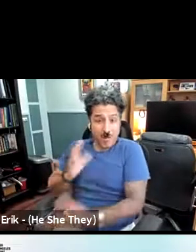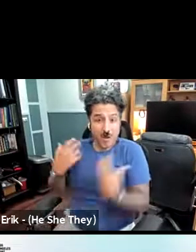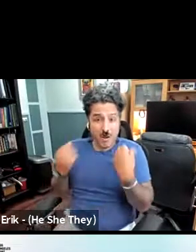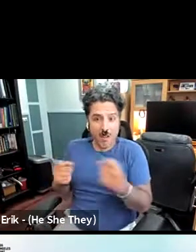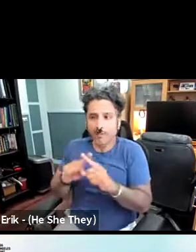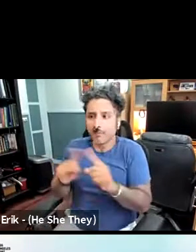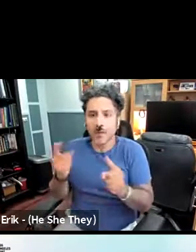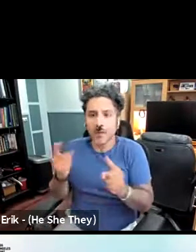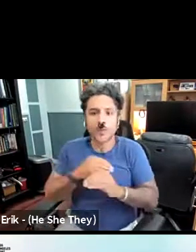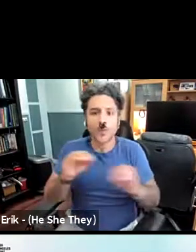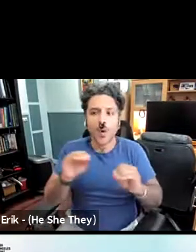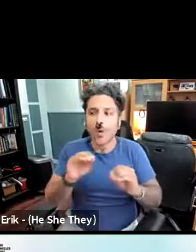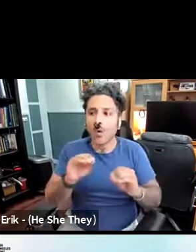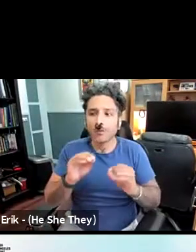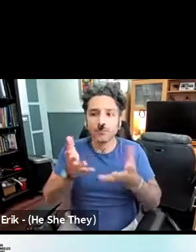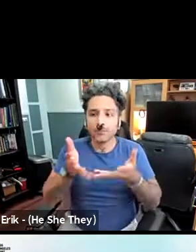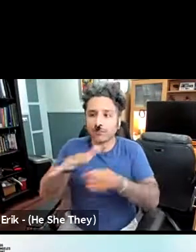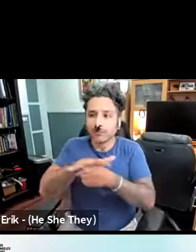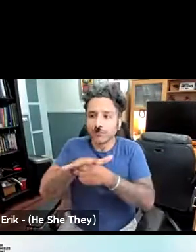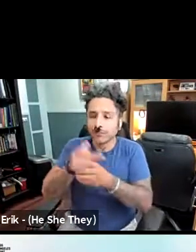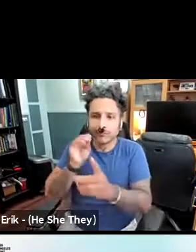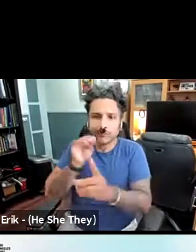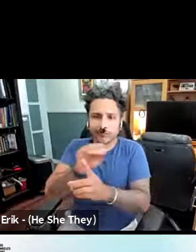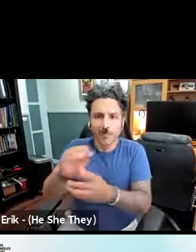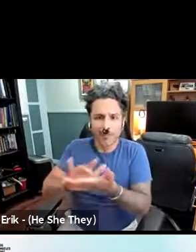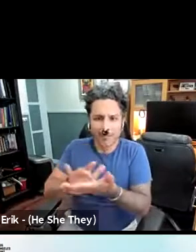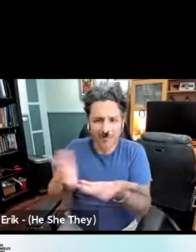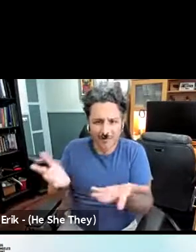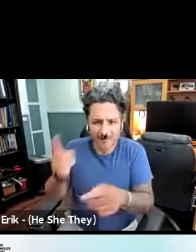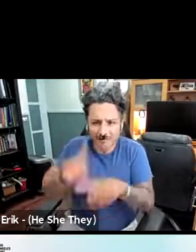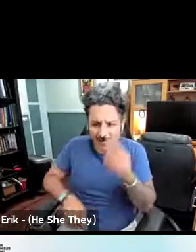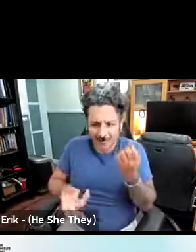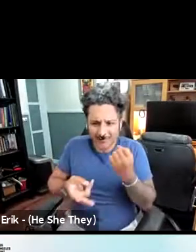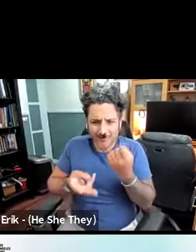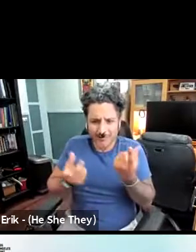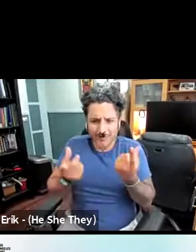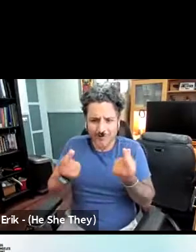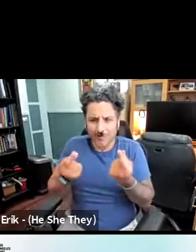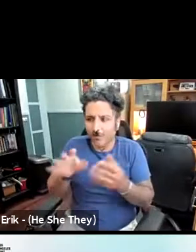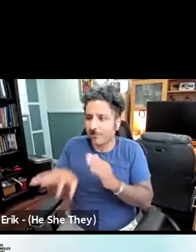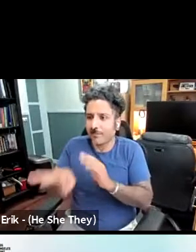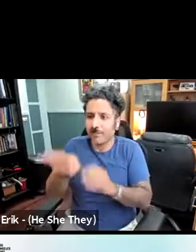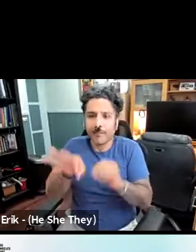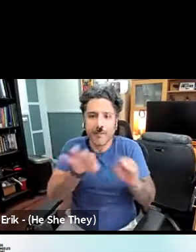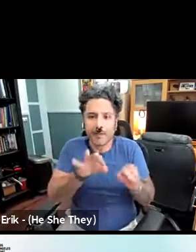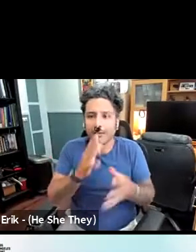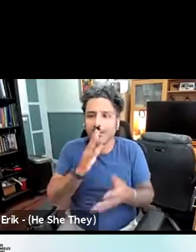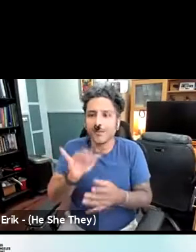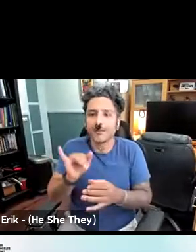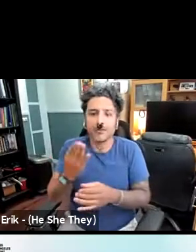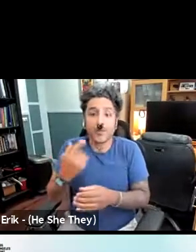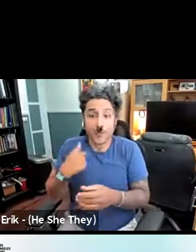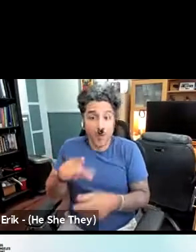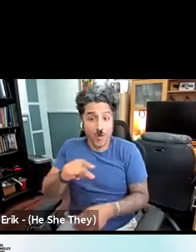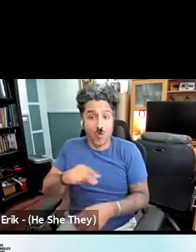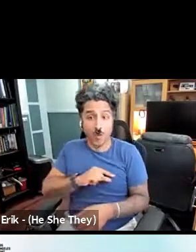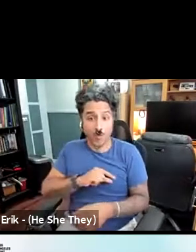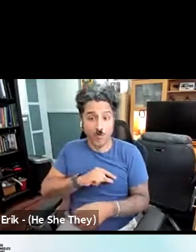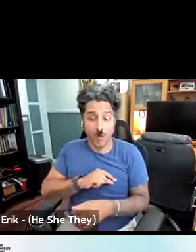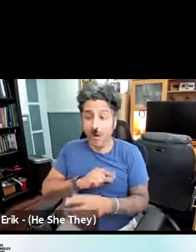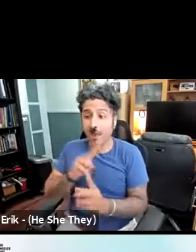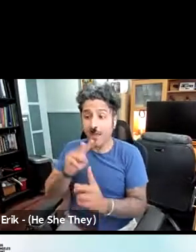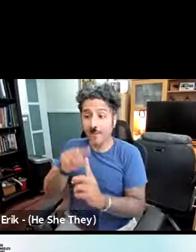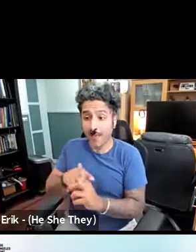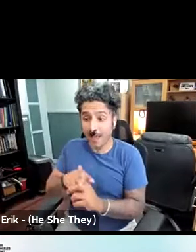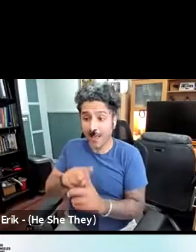of society? Why we just can't pick the jobs that we are qualified for and get them, apply for